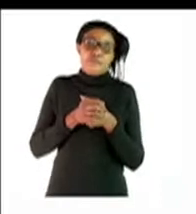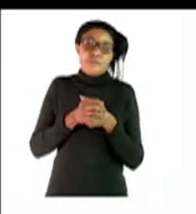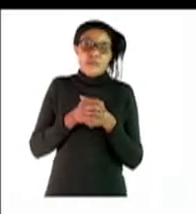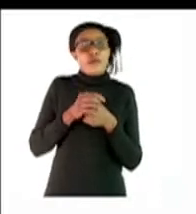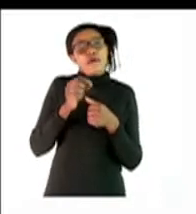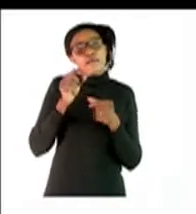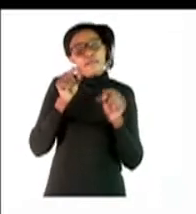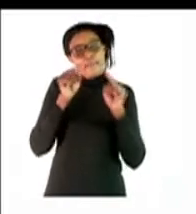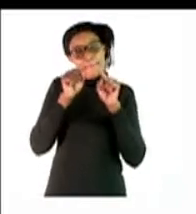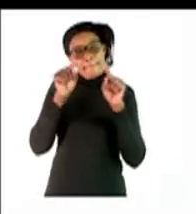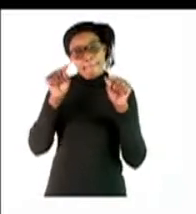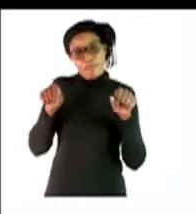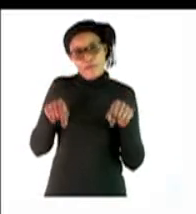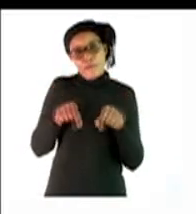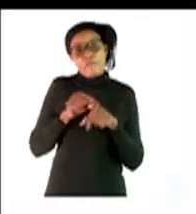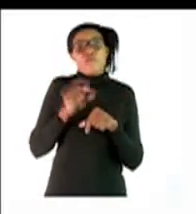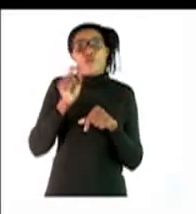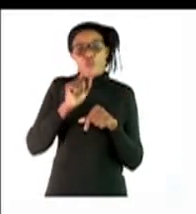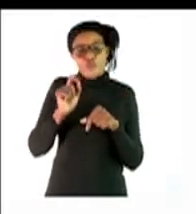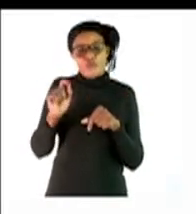that empty box.